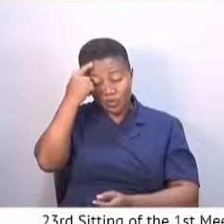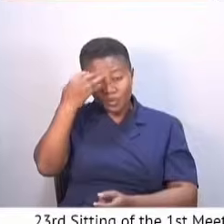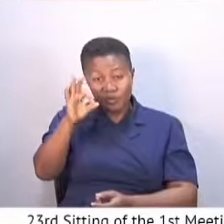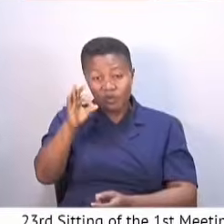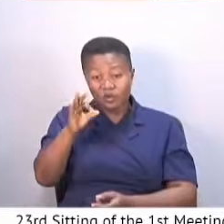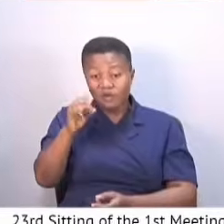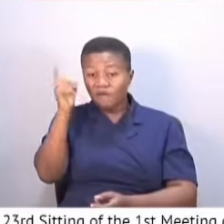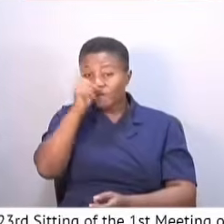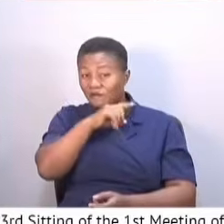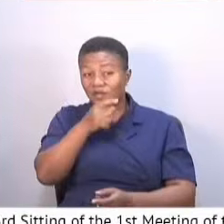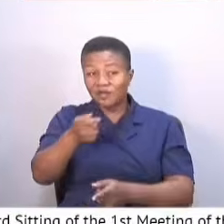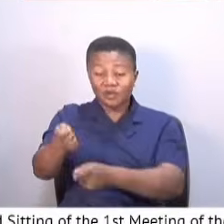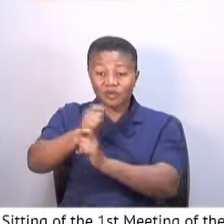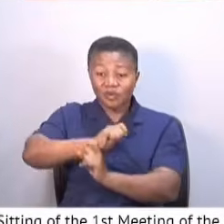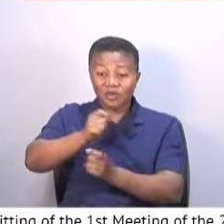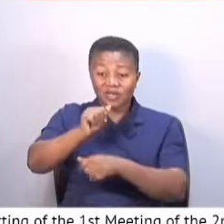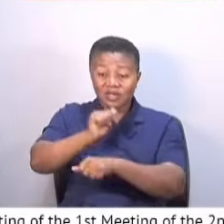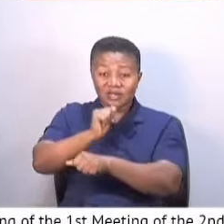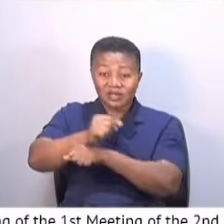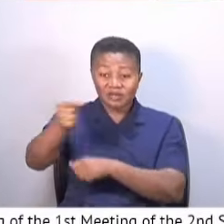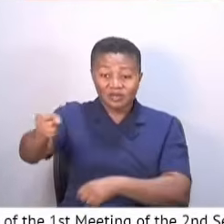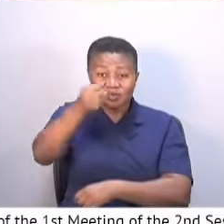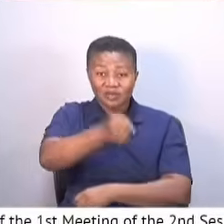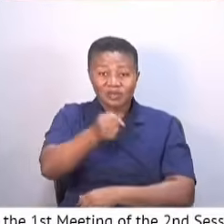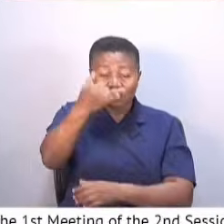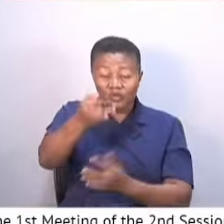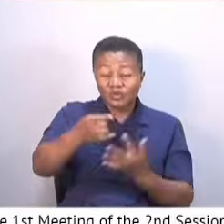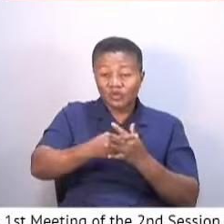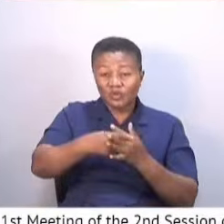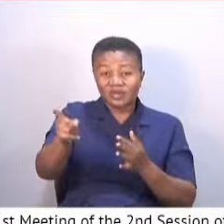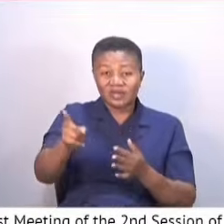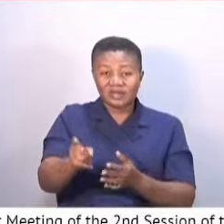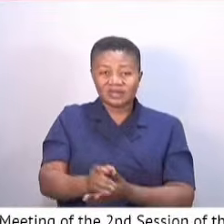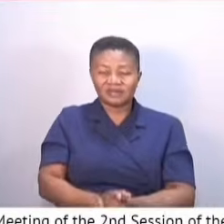hold you responsible. I thank you, Mr. Speaker.